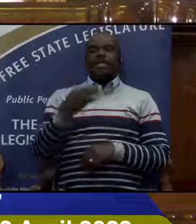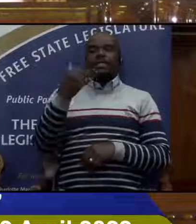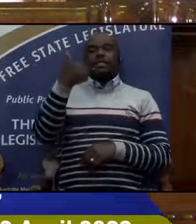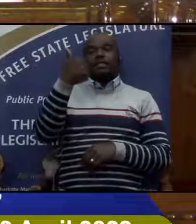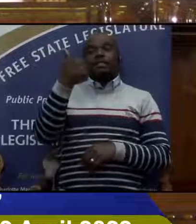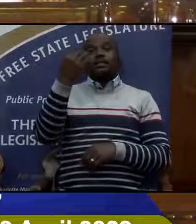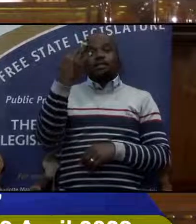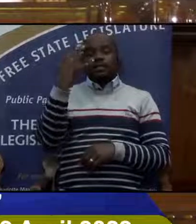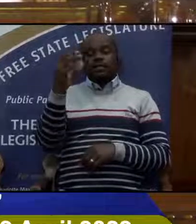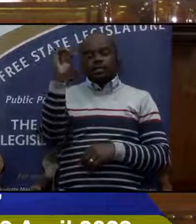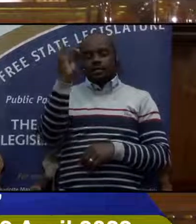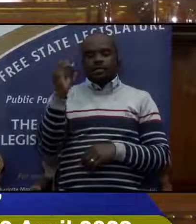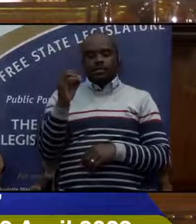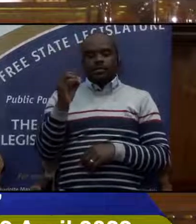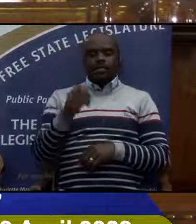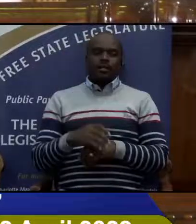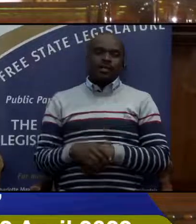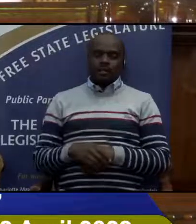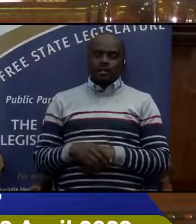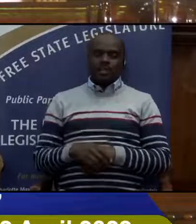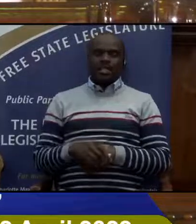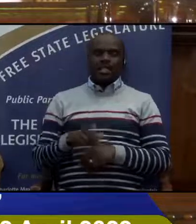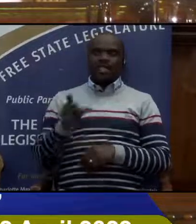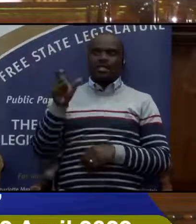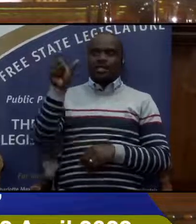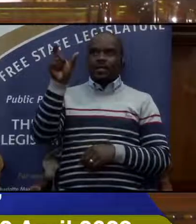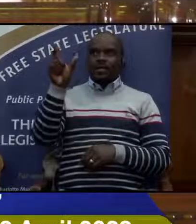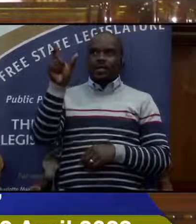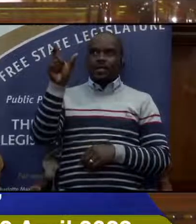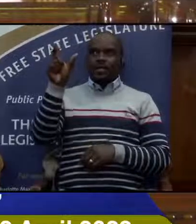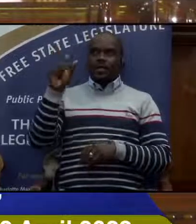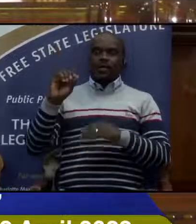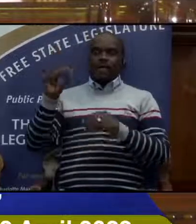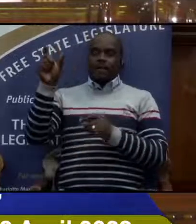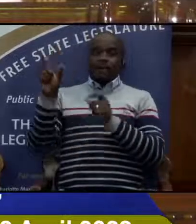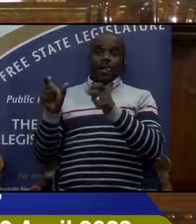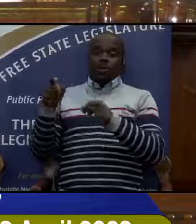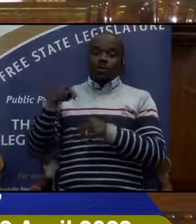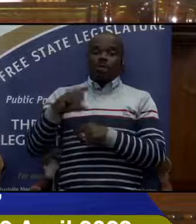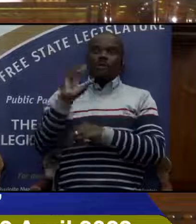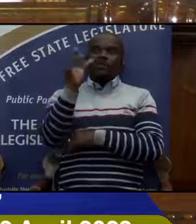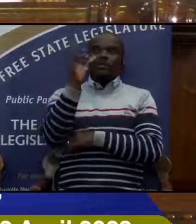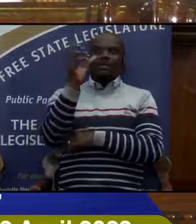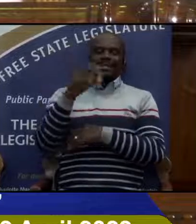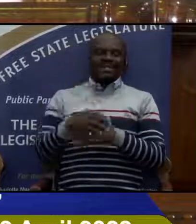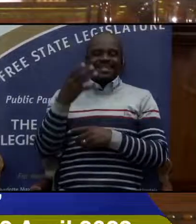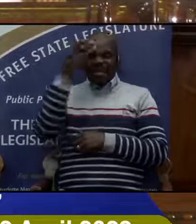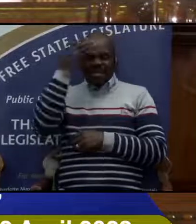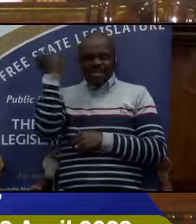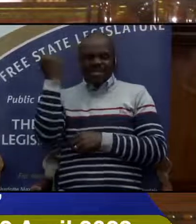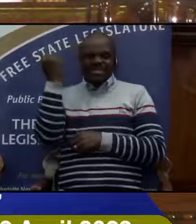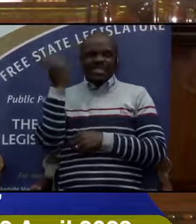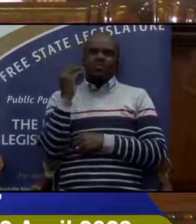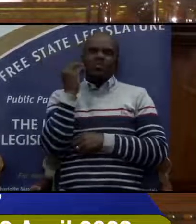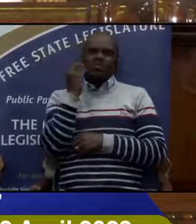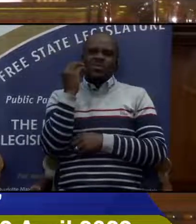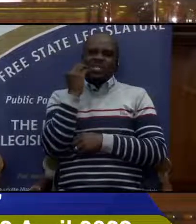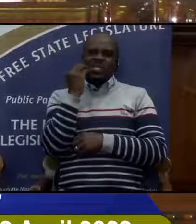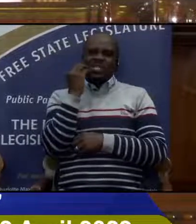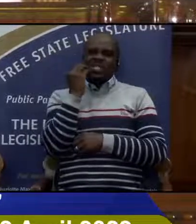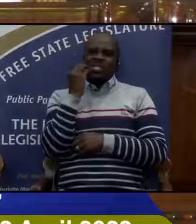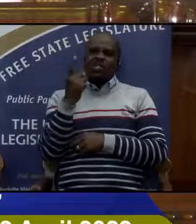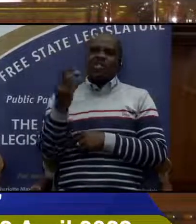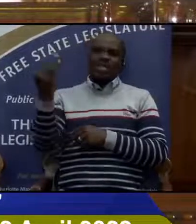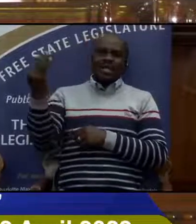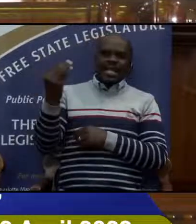63% of our people in the Free State do not know where their next meal is coming from. The Thabo